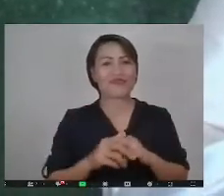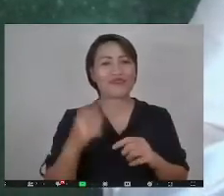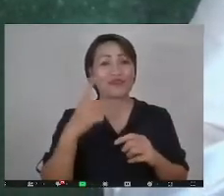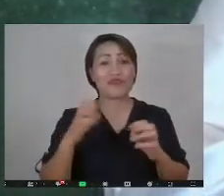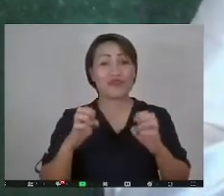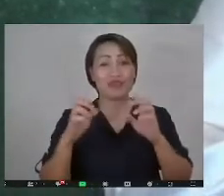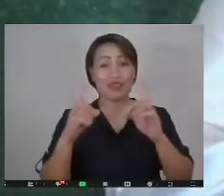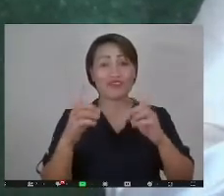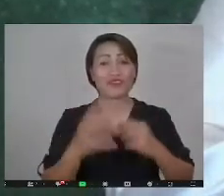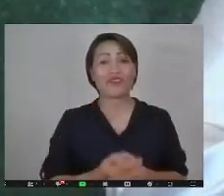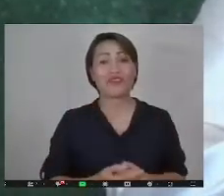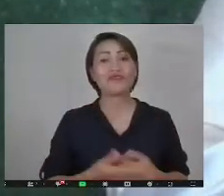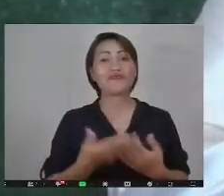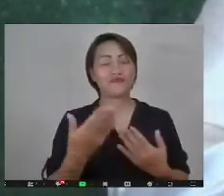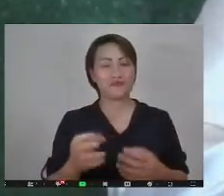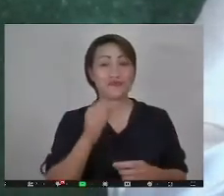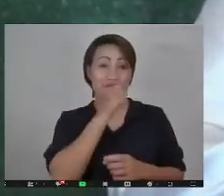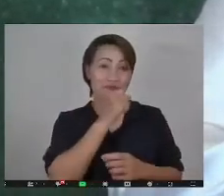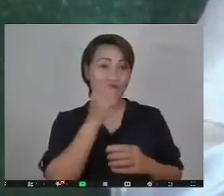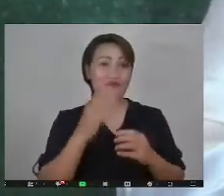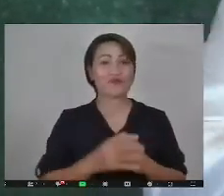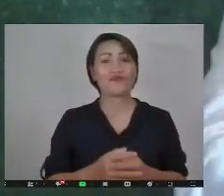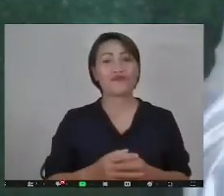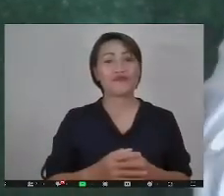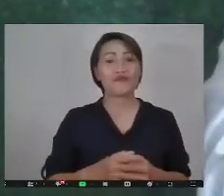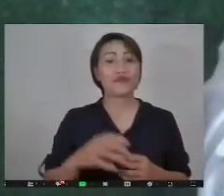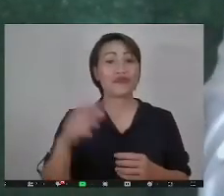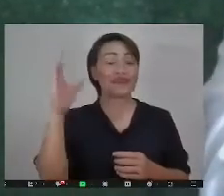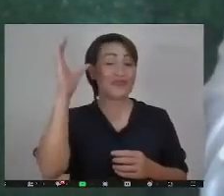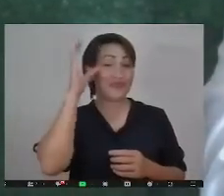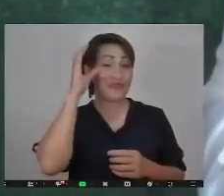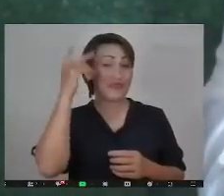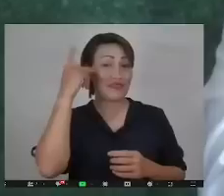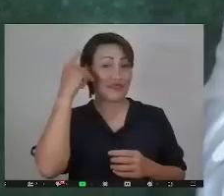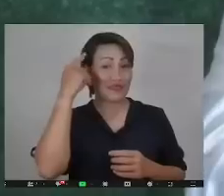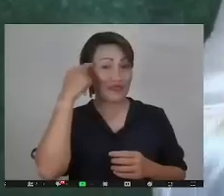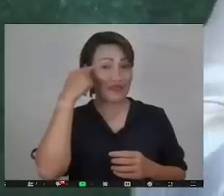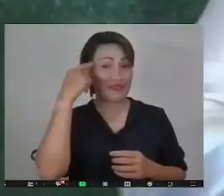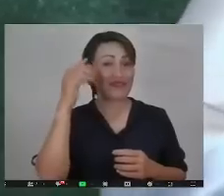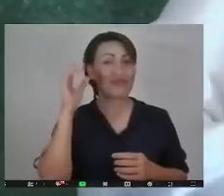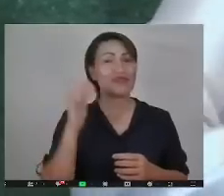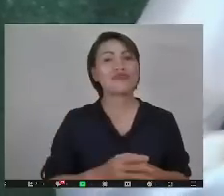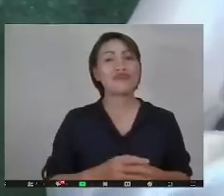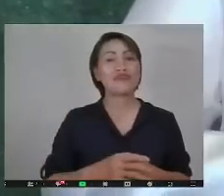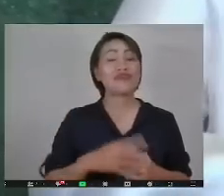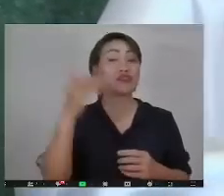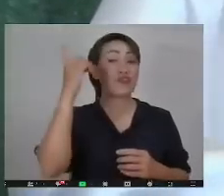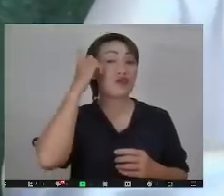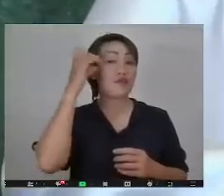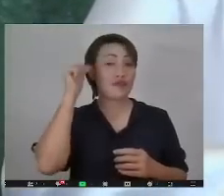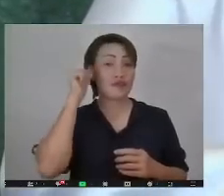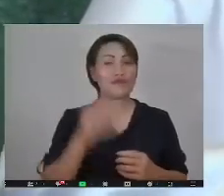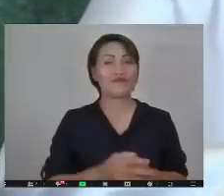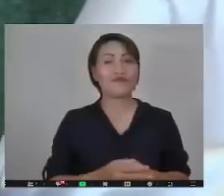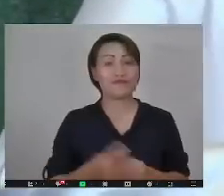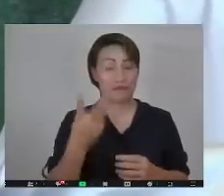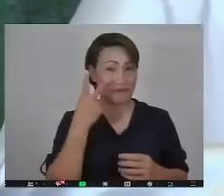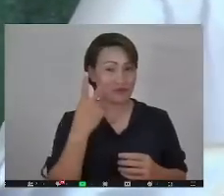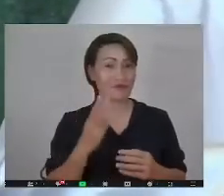has been your host, Carl Patrick Estadeo and Dominic Almirez. See you this afternoon.